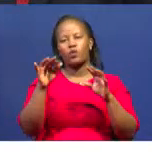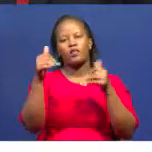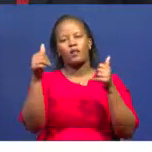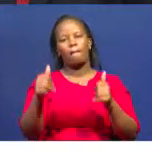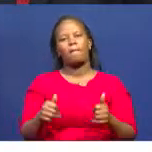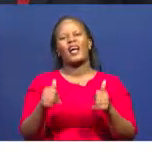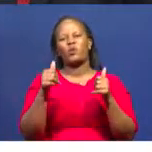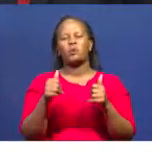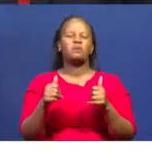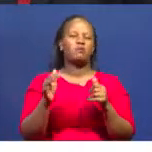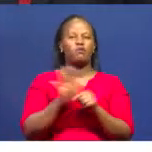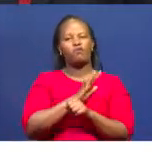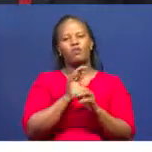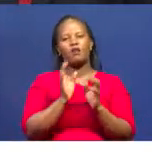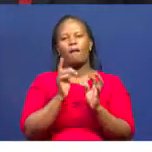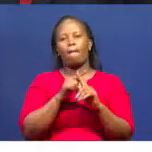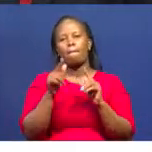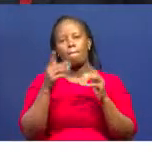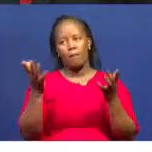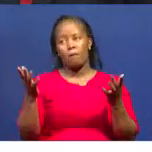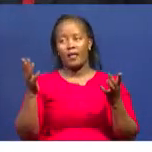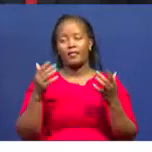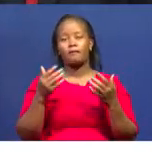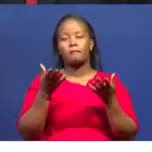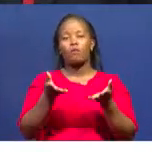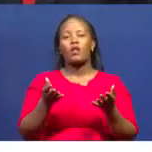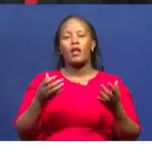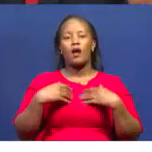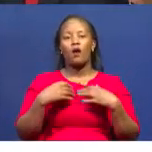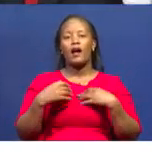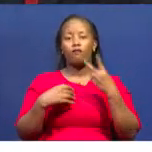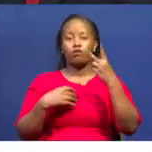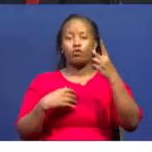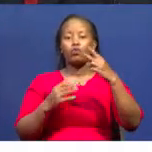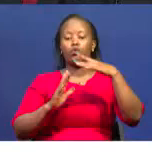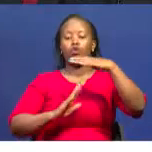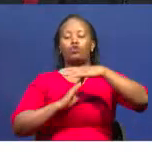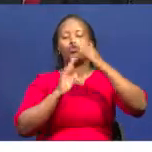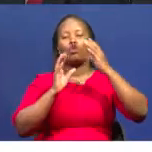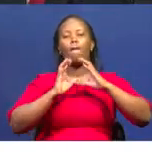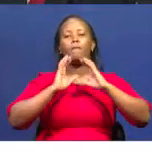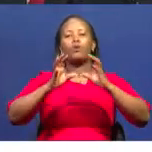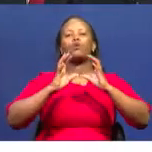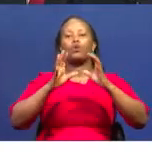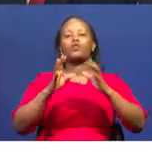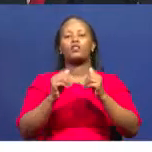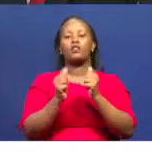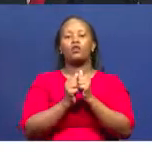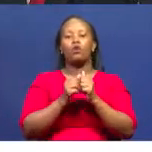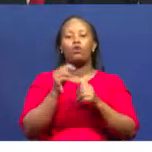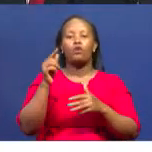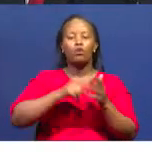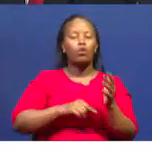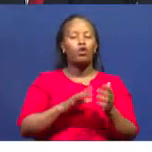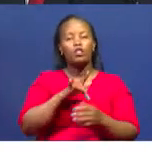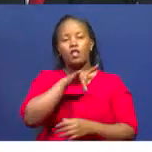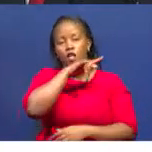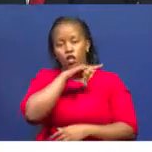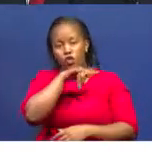the FUFA named 2 coaches to be the head coaches. What in Uganda has started a